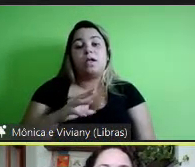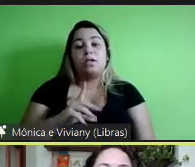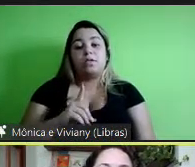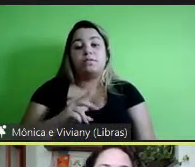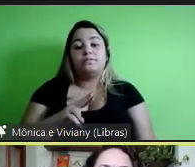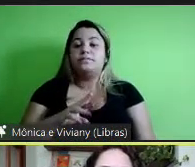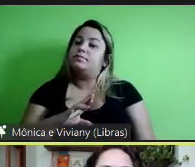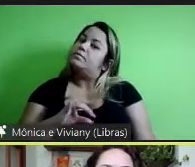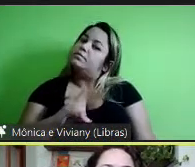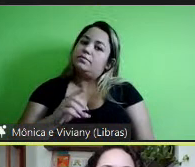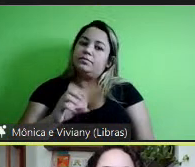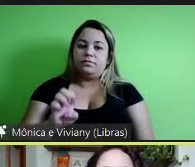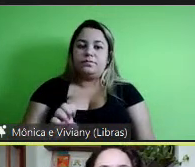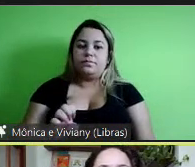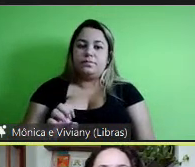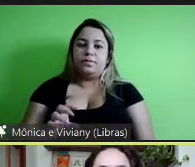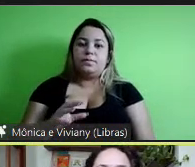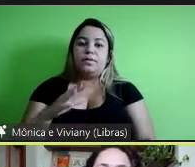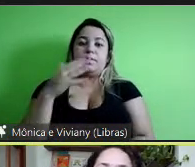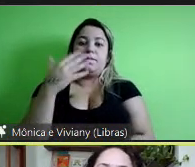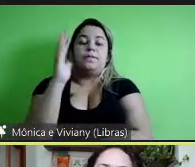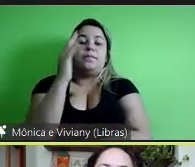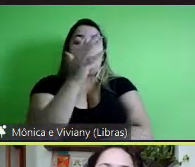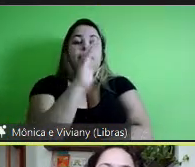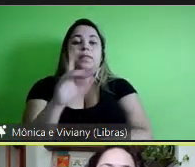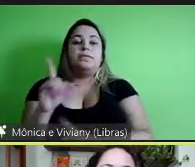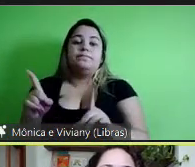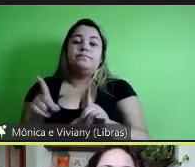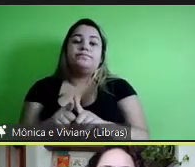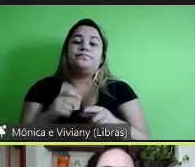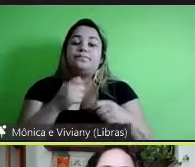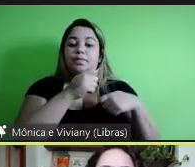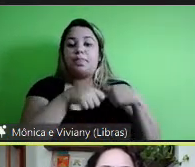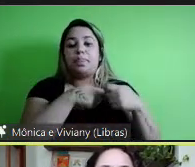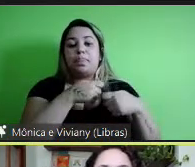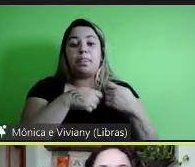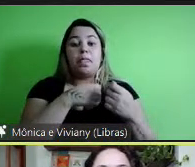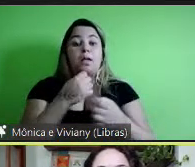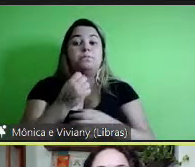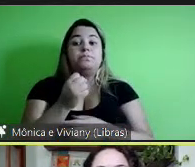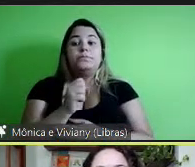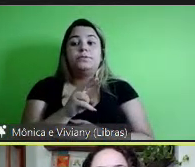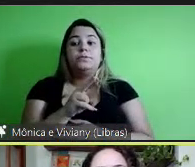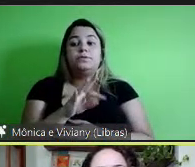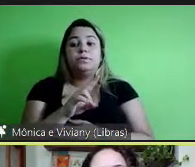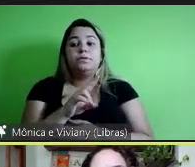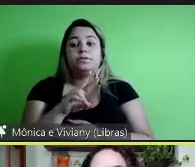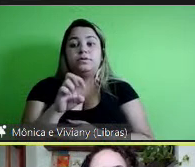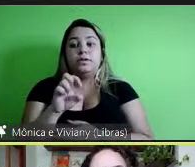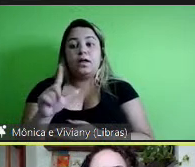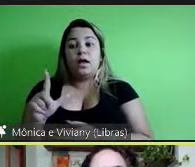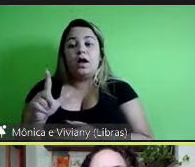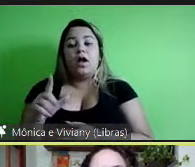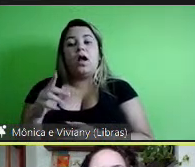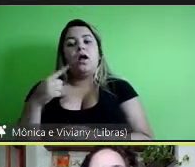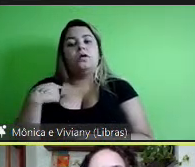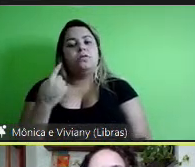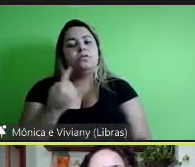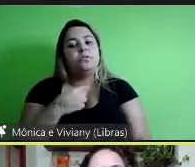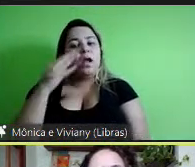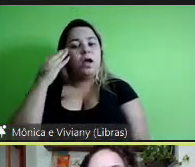respect the diversity in which are environmental, economically, and socially sustainable. So